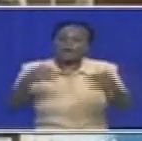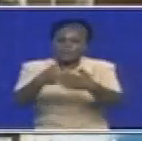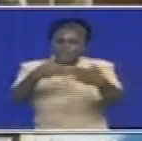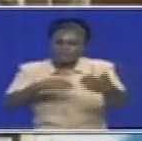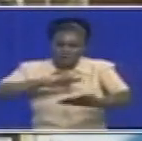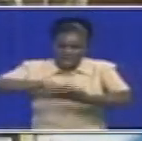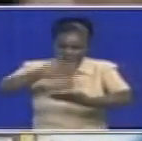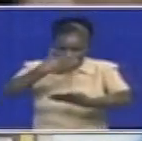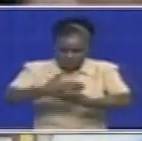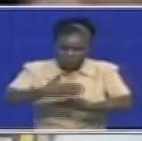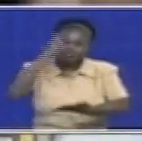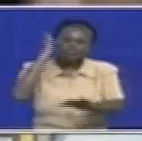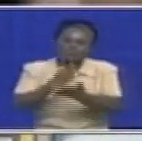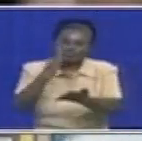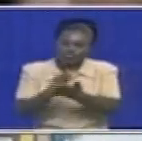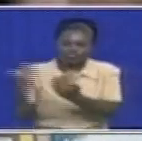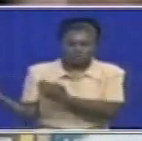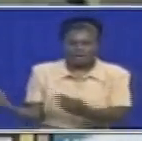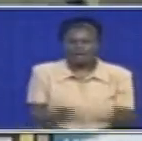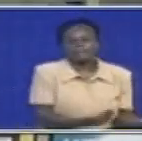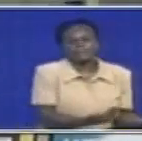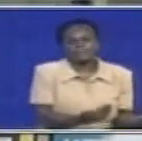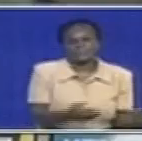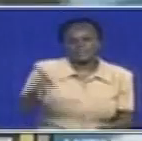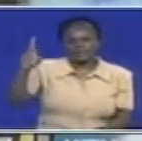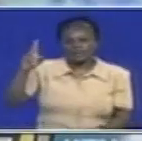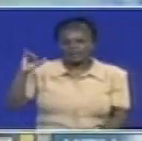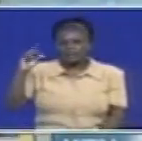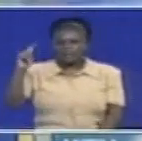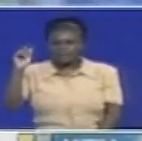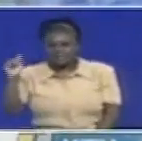laptops become a reality. Rita Tinina, KTN.